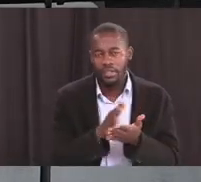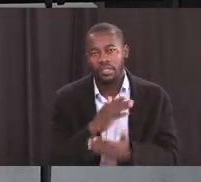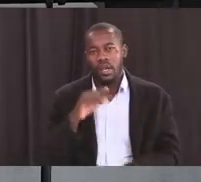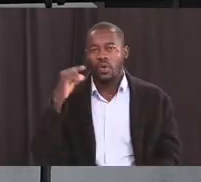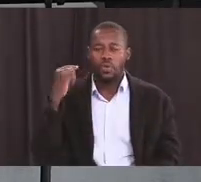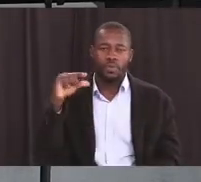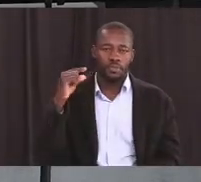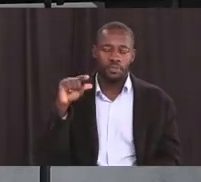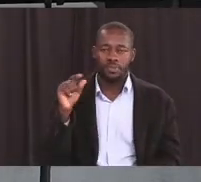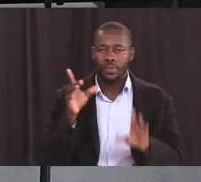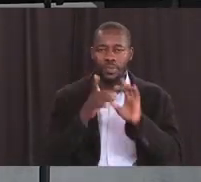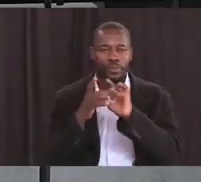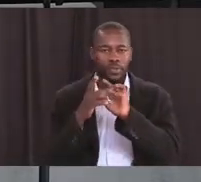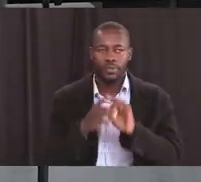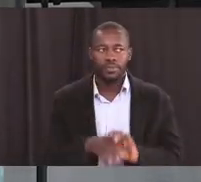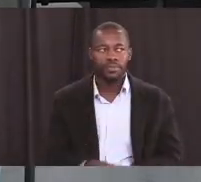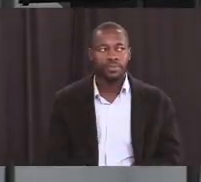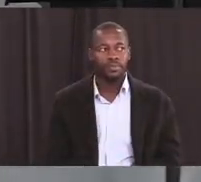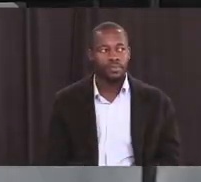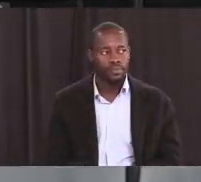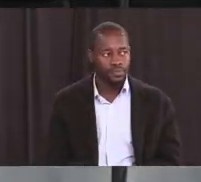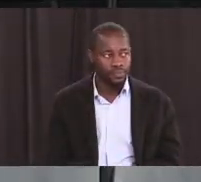right life group.